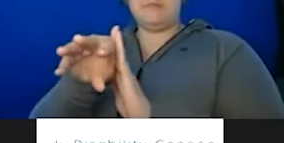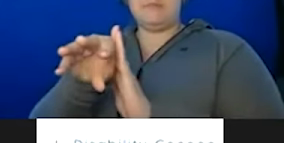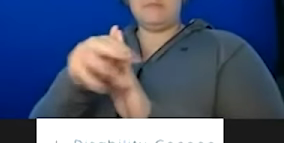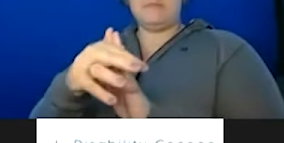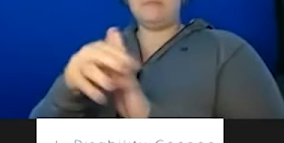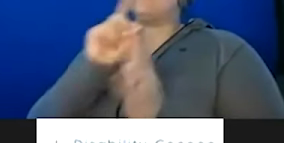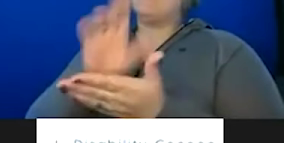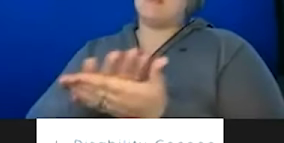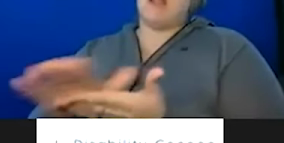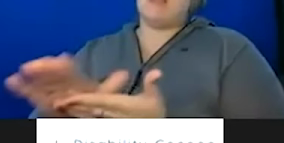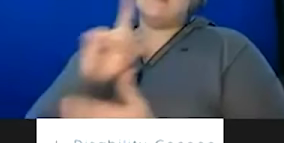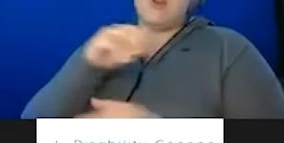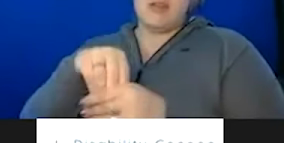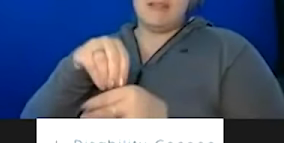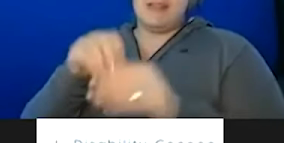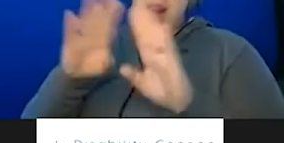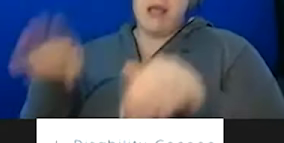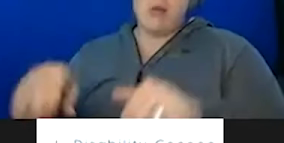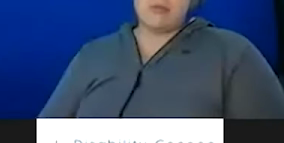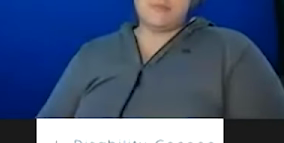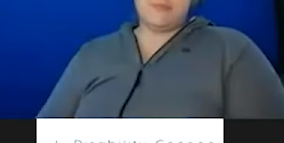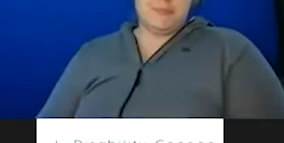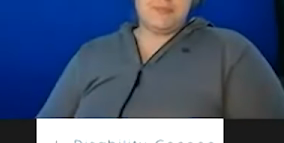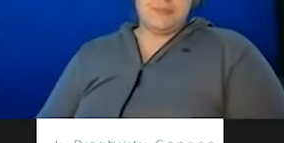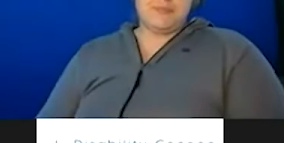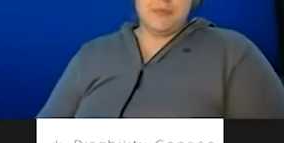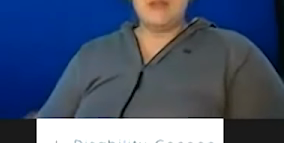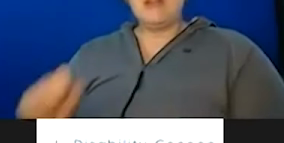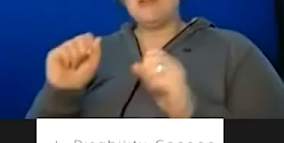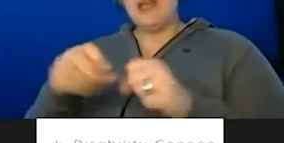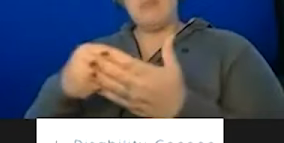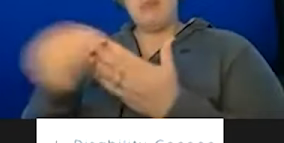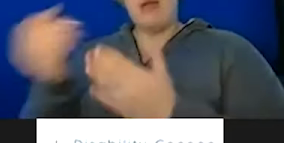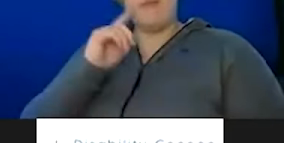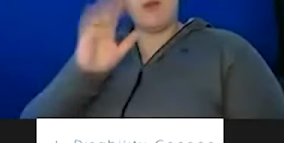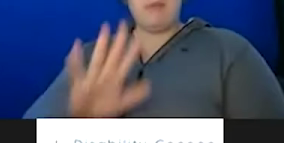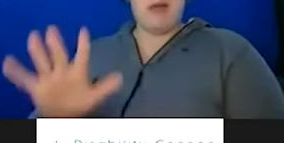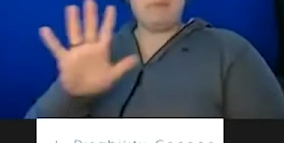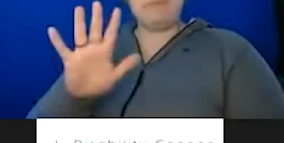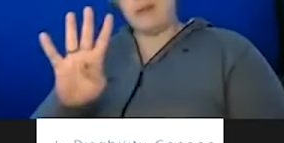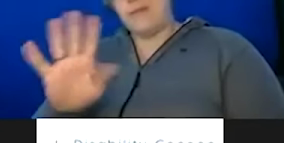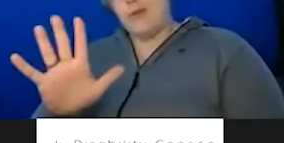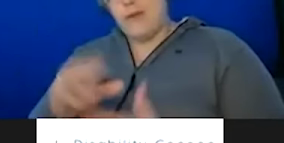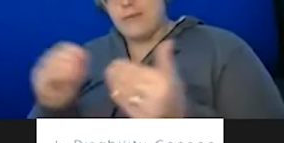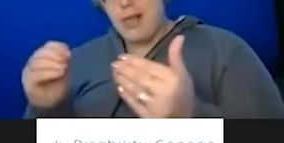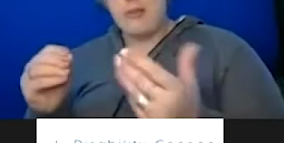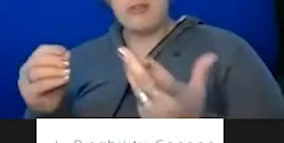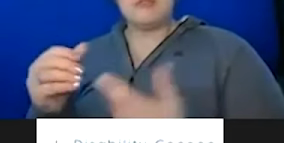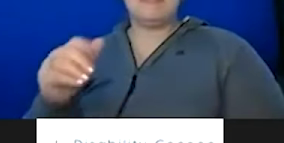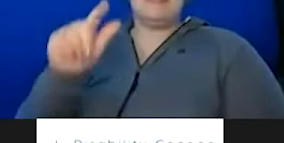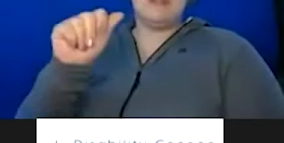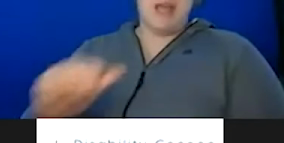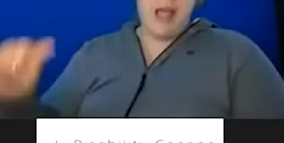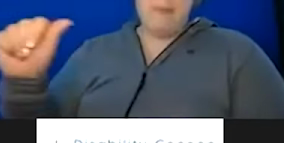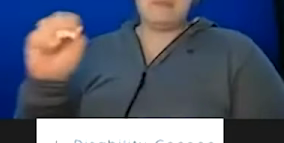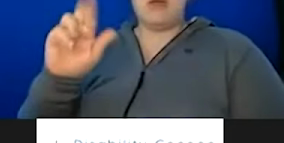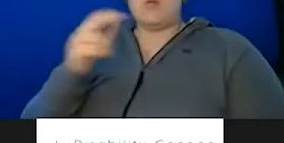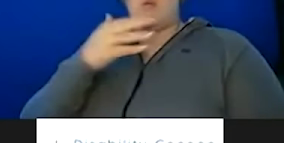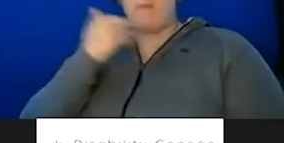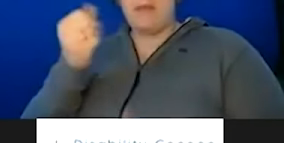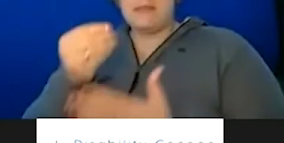camera. You can pick these up for about $45 again on Amazon or Best Buy. And